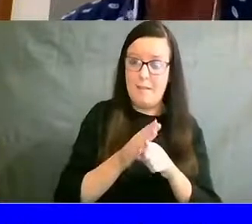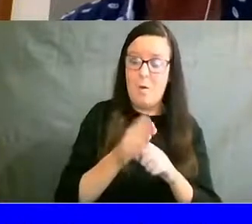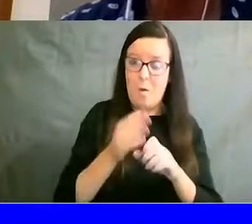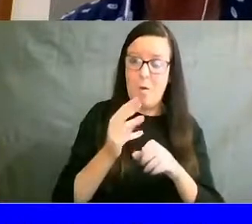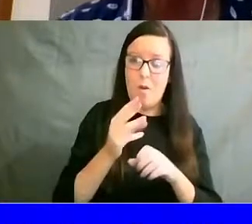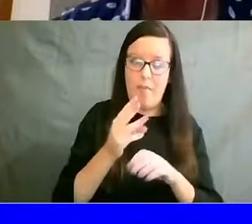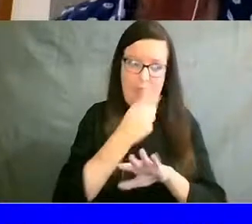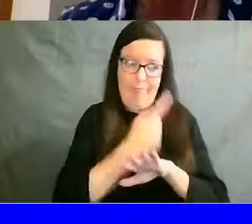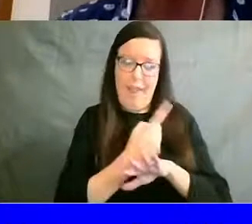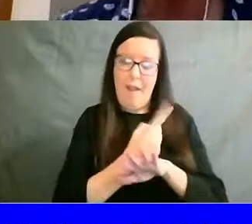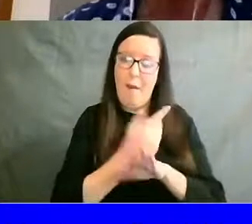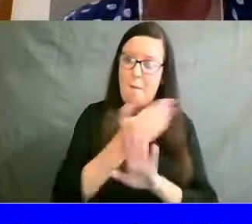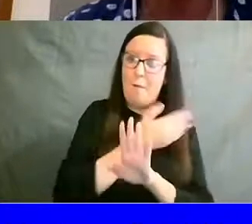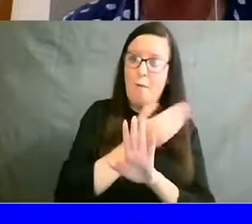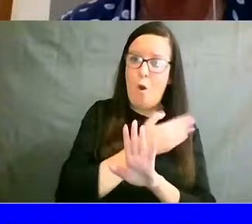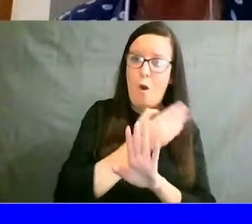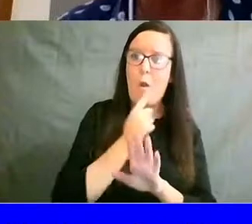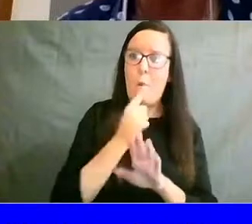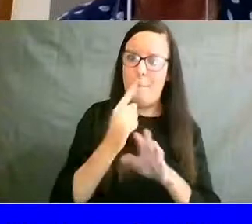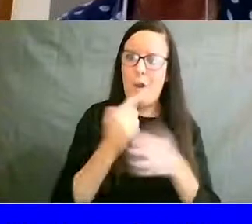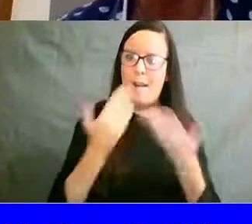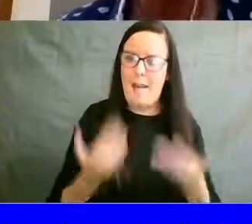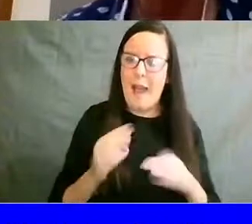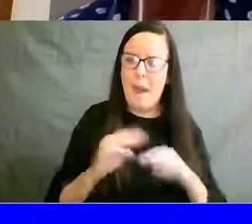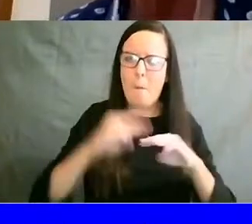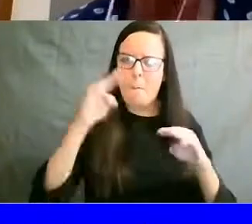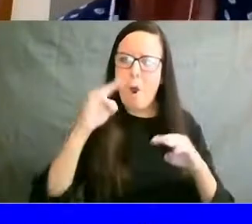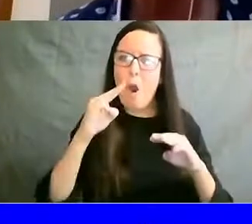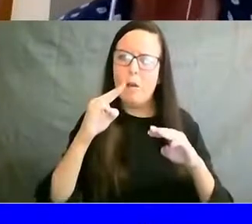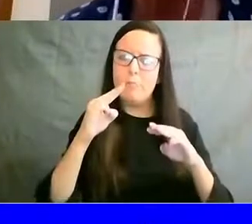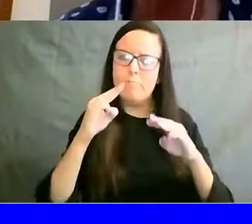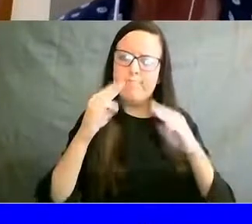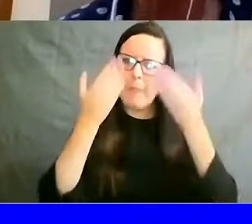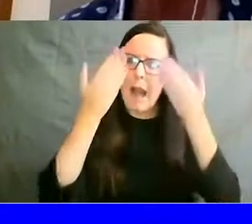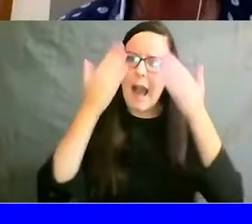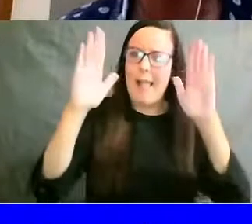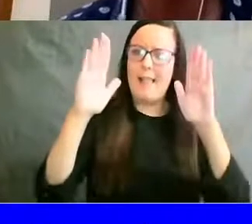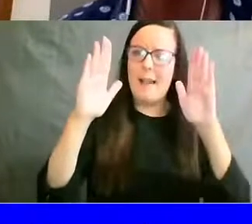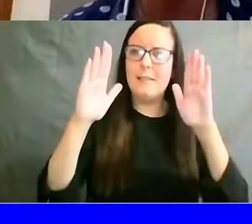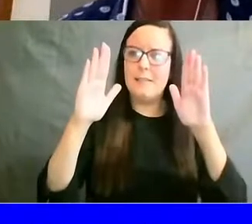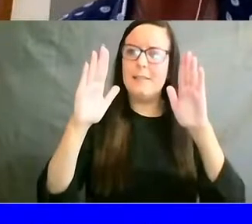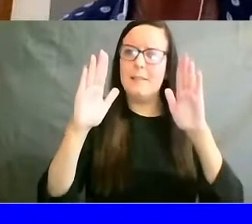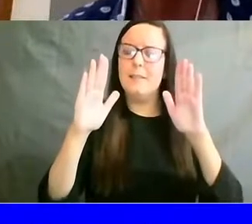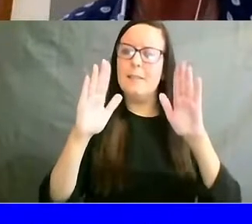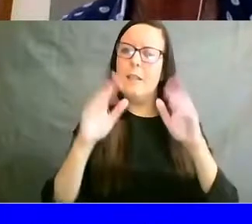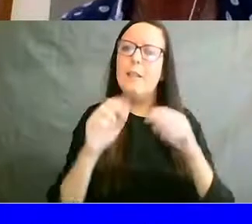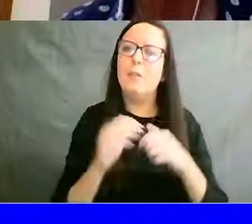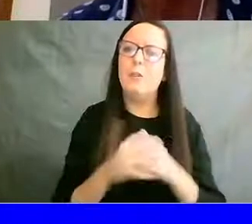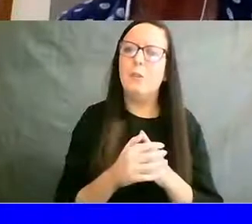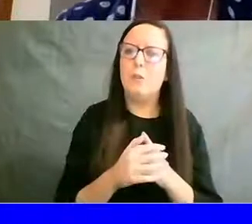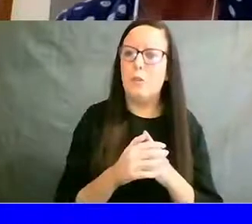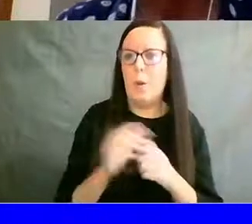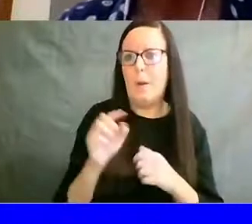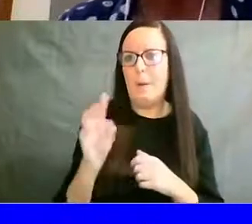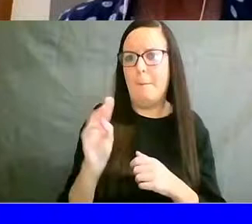and a spotlight thrown on them by COVID, and the points you make there are well made, Patricia.